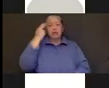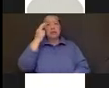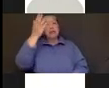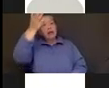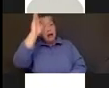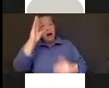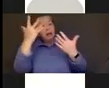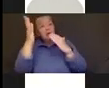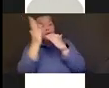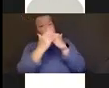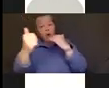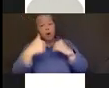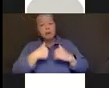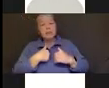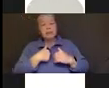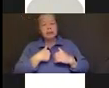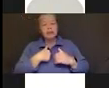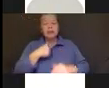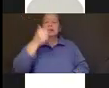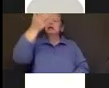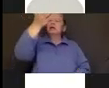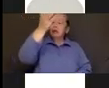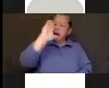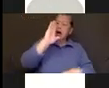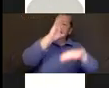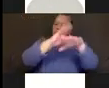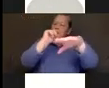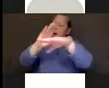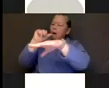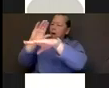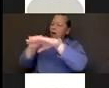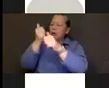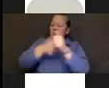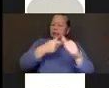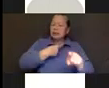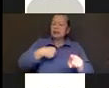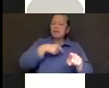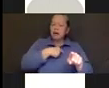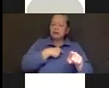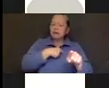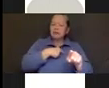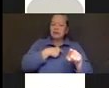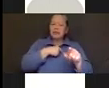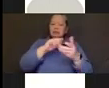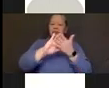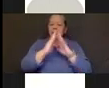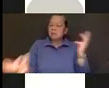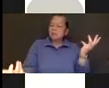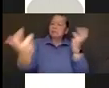me and God has called each of us to be in the work of